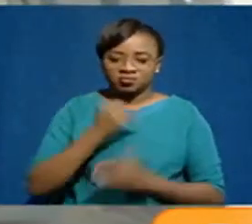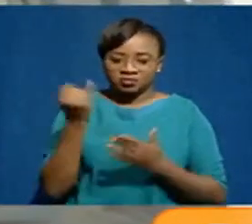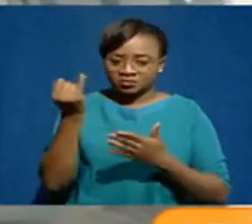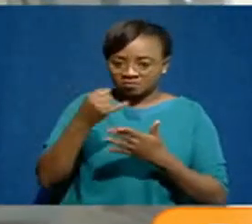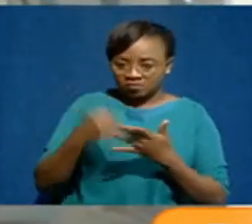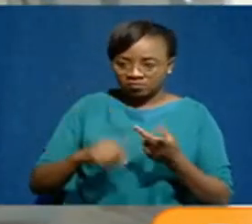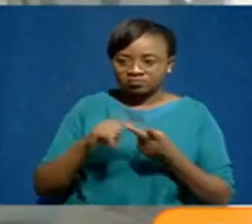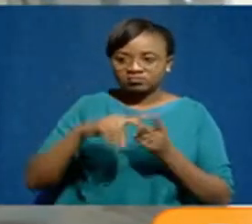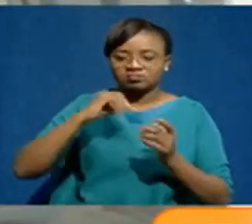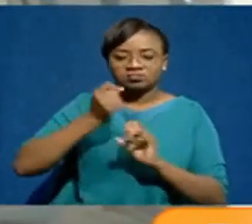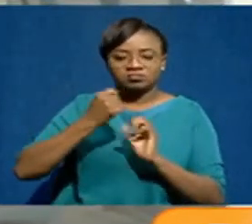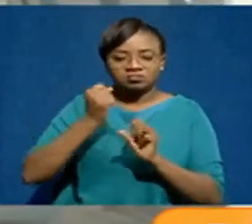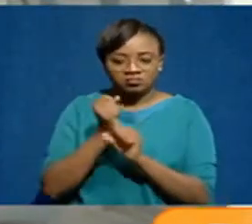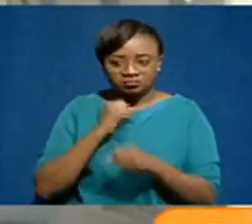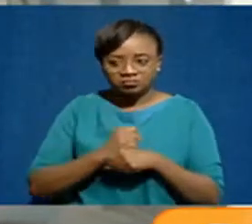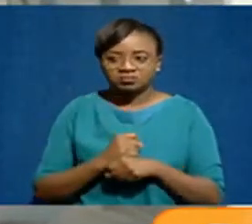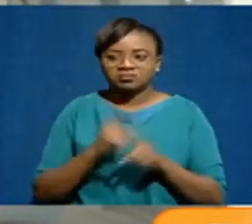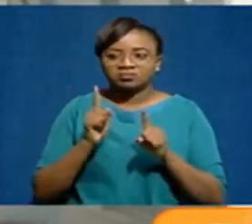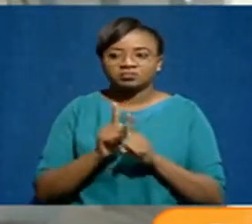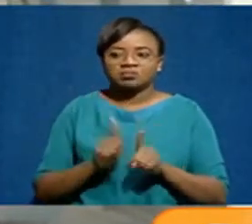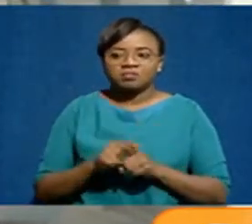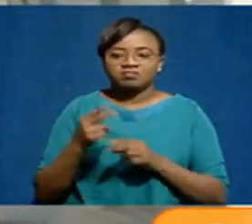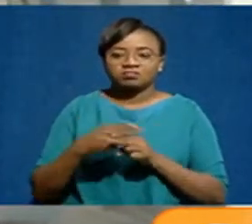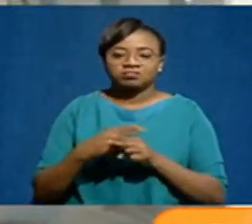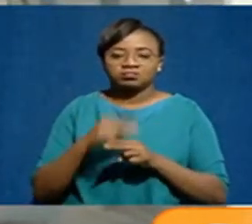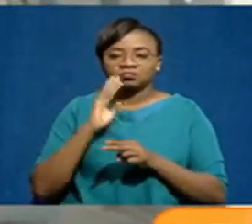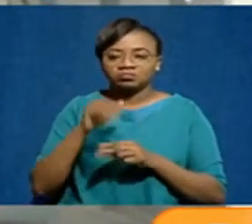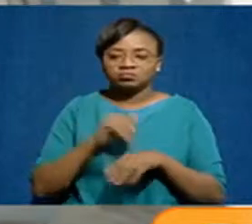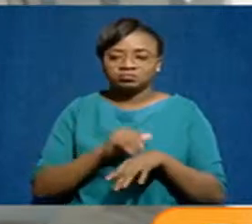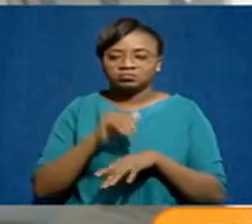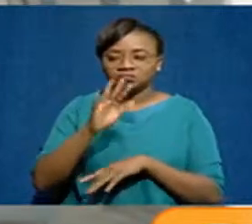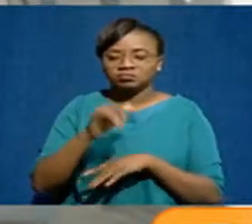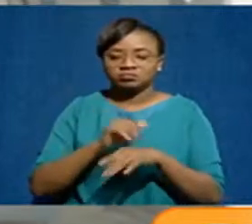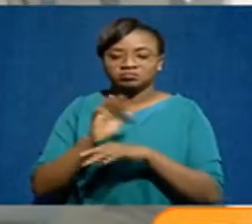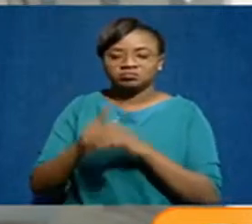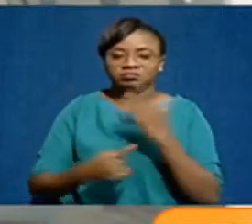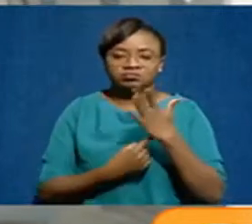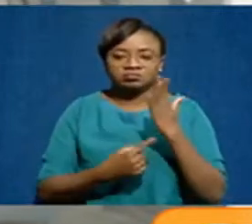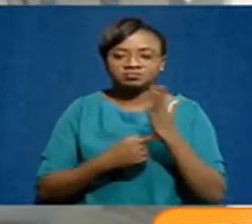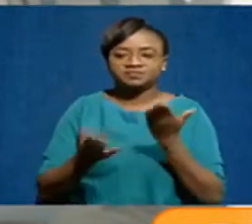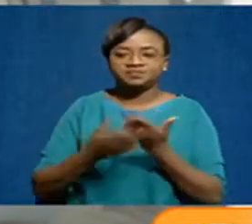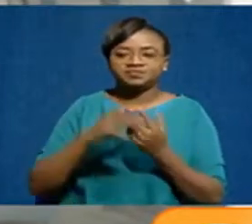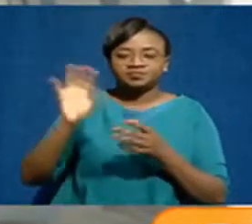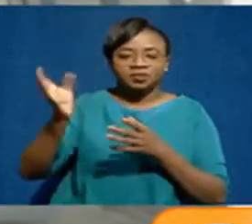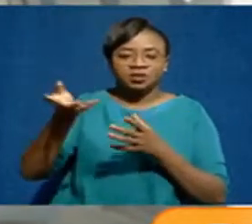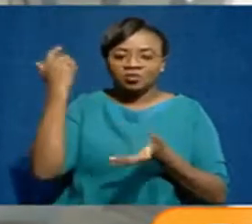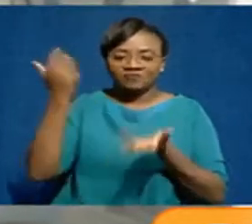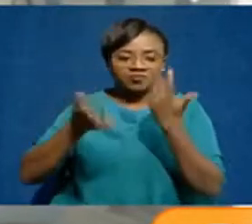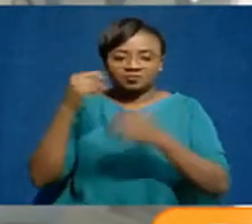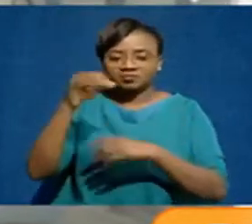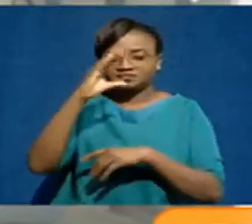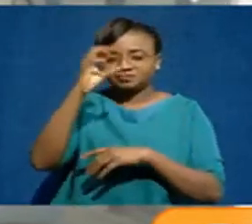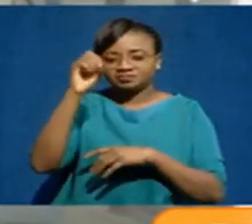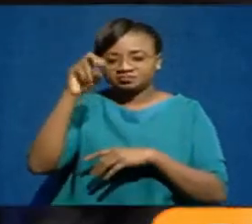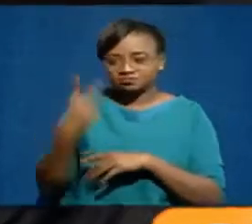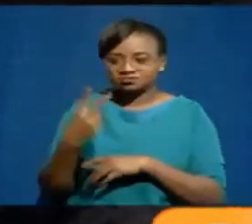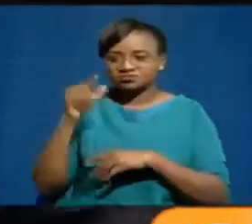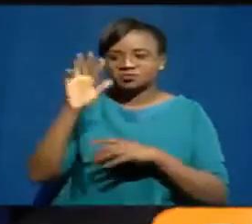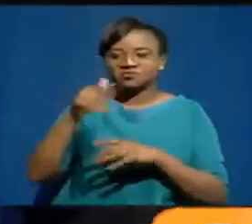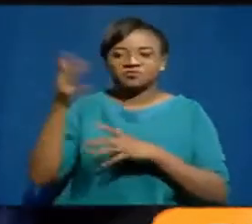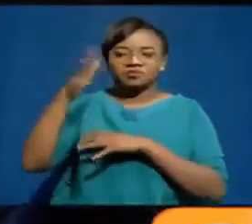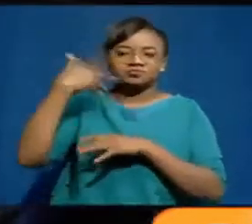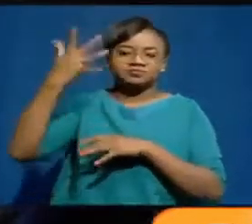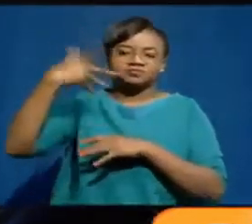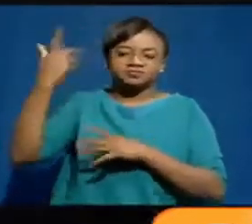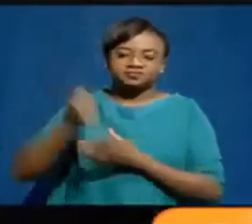we manufacture, and we'll soon deploy direct air capture technology to remove CO2 from the air and reverse climate change. We